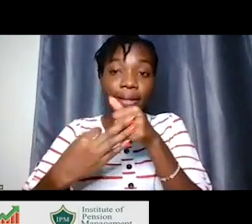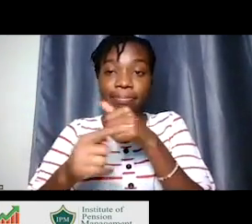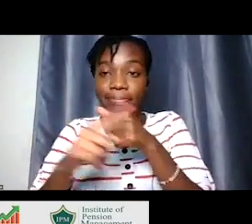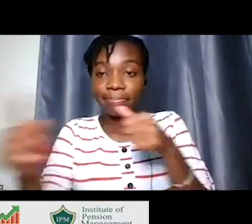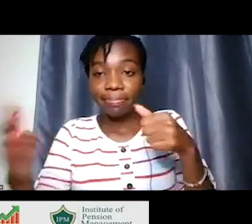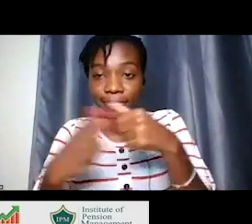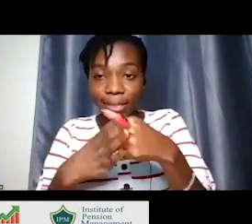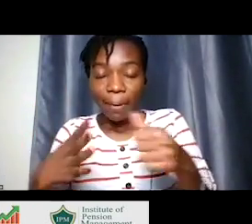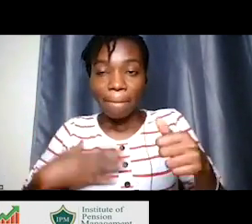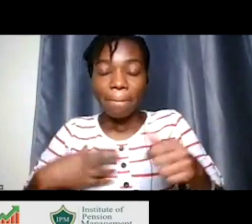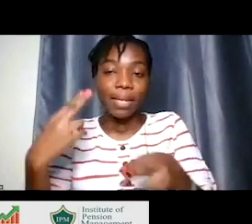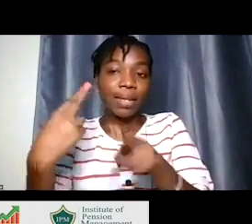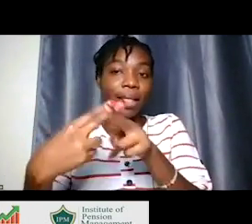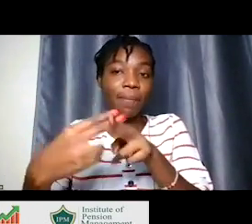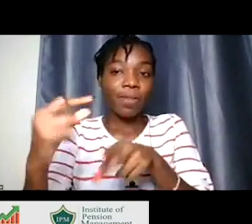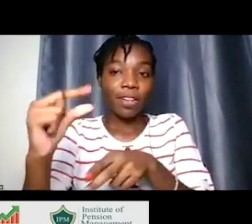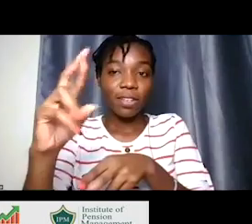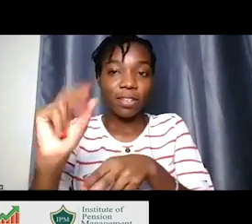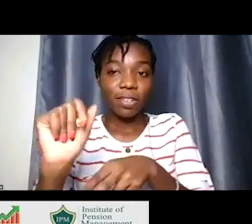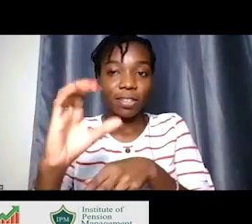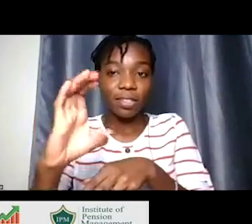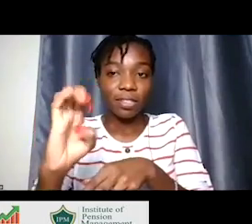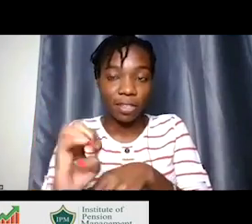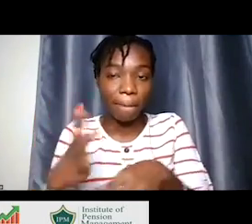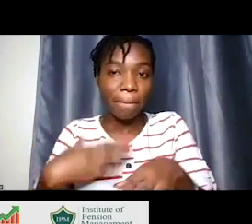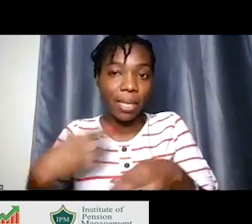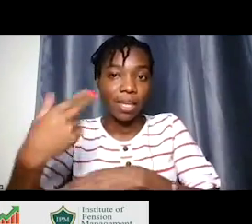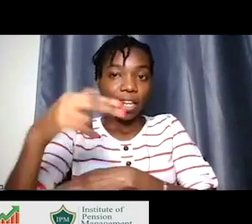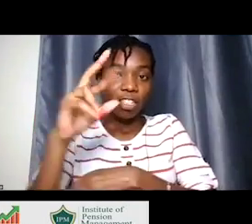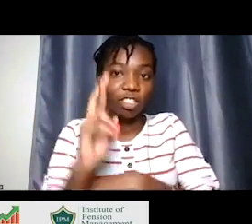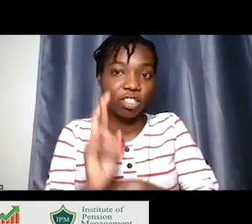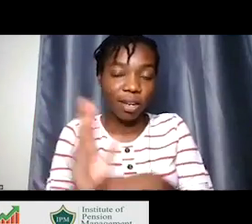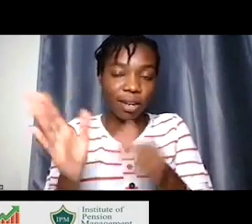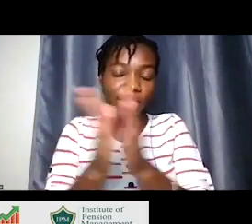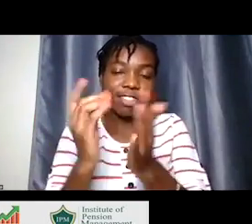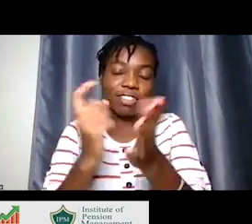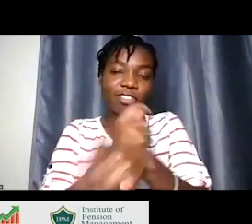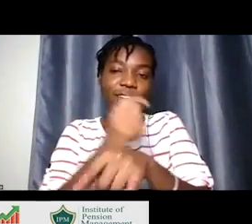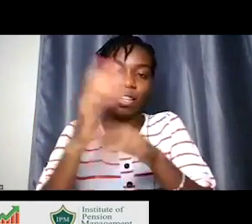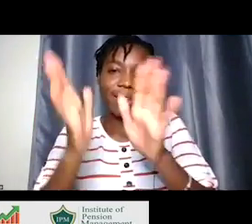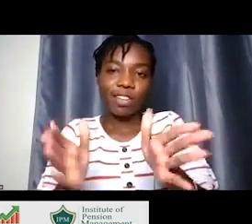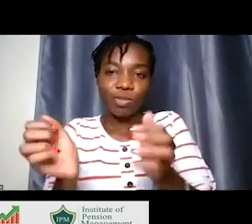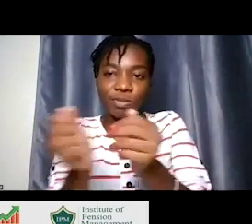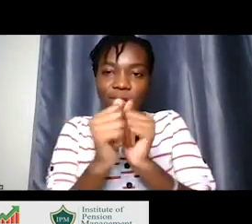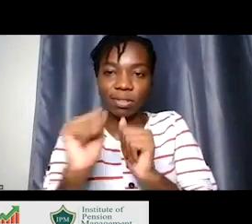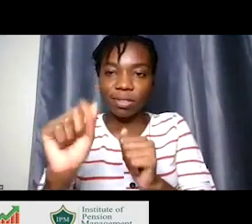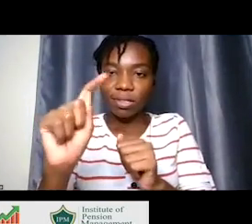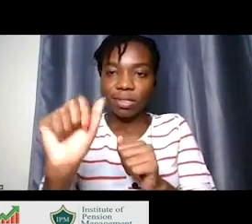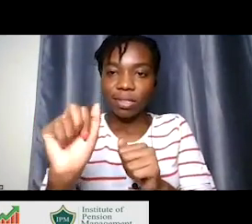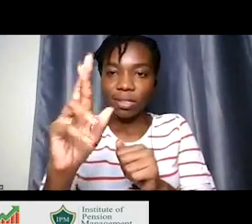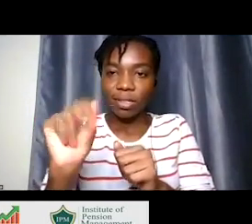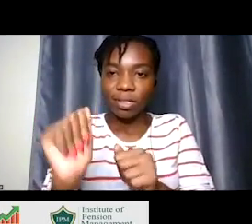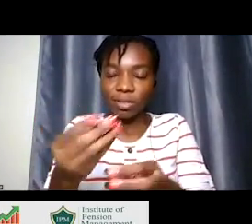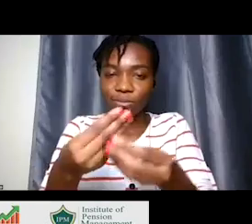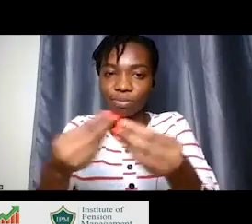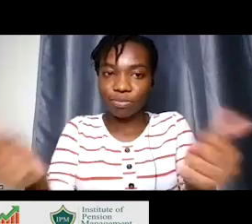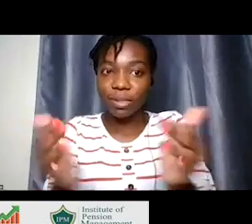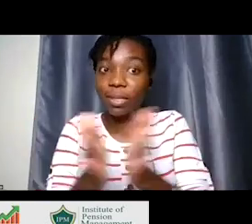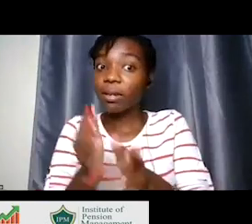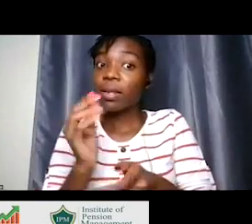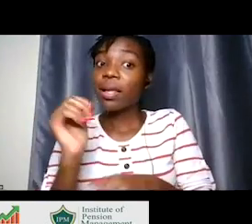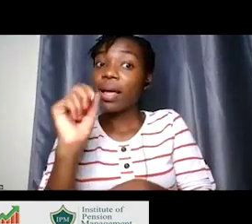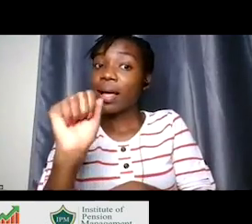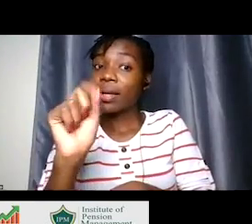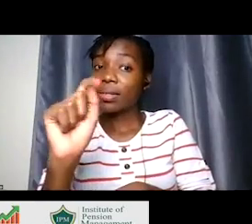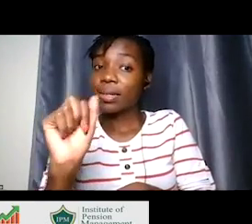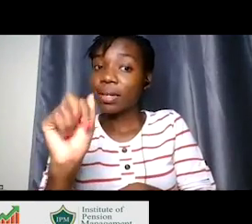host, Grace Nzula. I am HR consultant and trainer with the Tara Solutions. Tara Solutions is a HR consulting